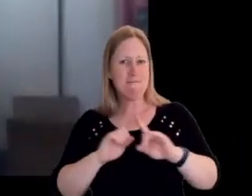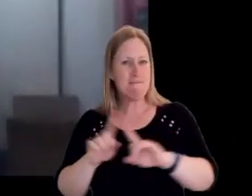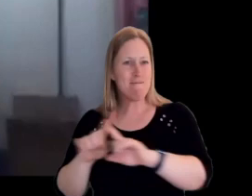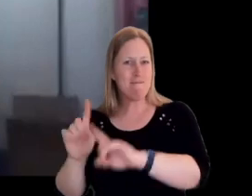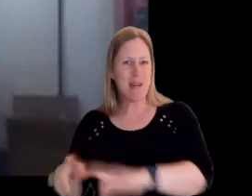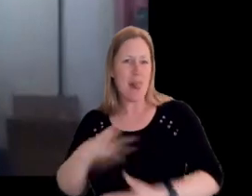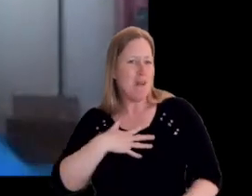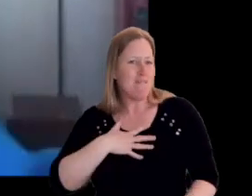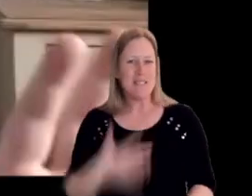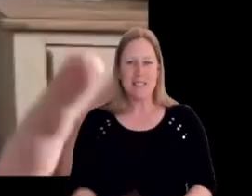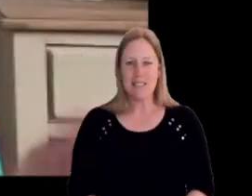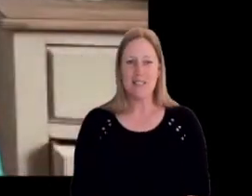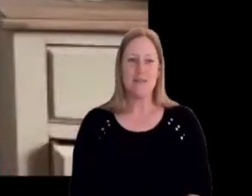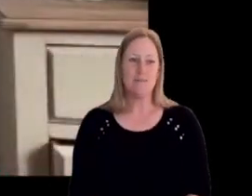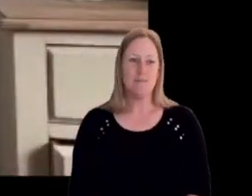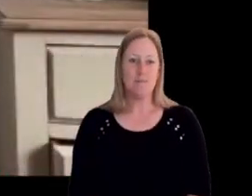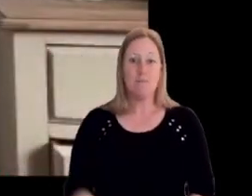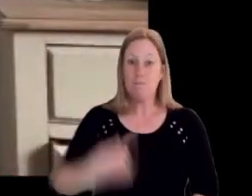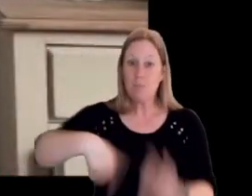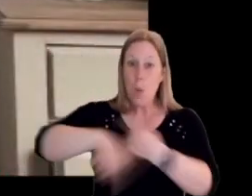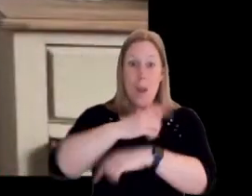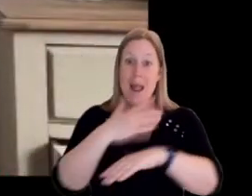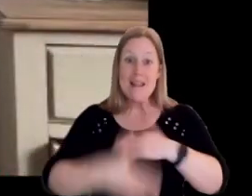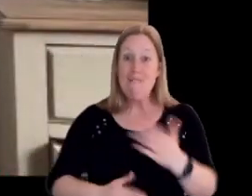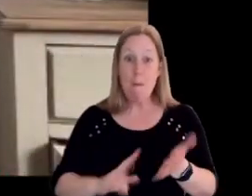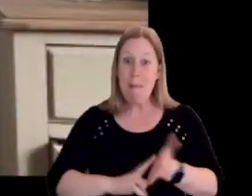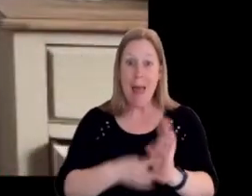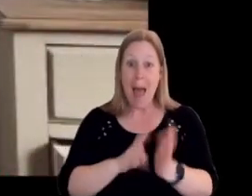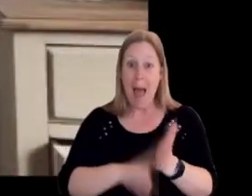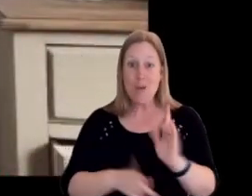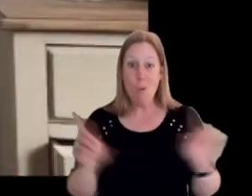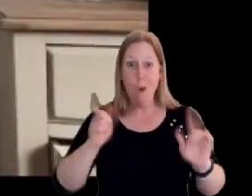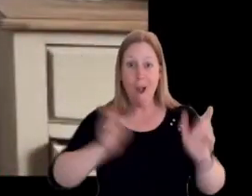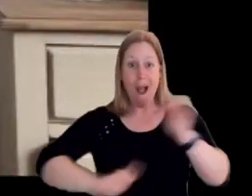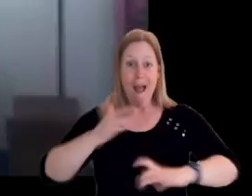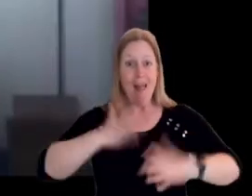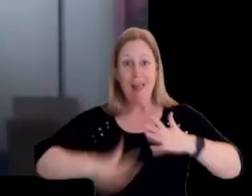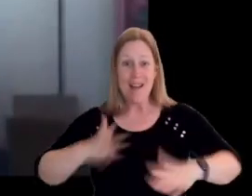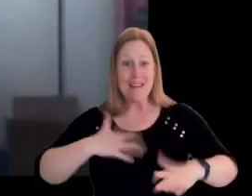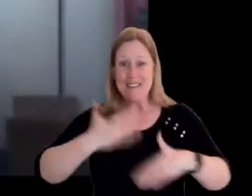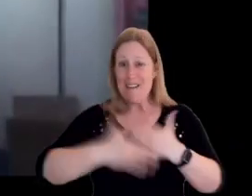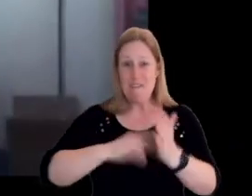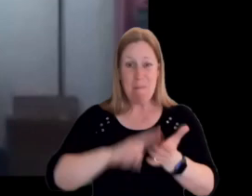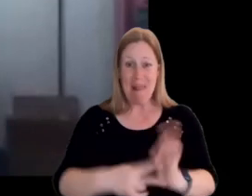there's just so many colors. I love it. And we didn't plan this. We're just wonderful people.